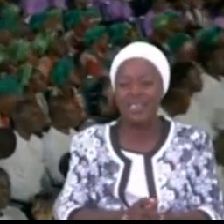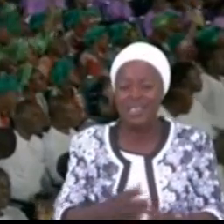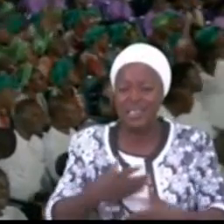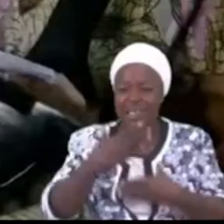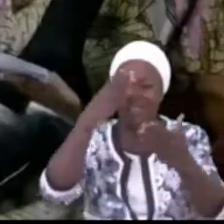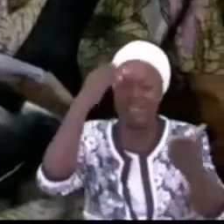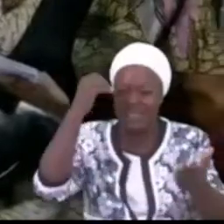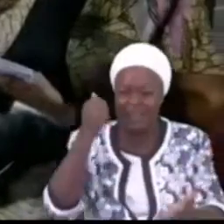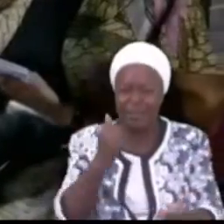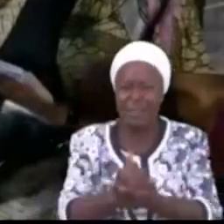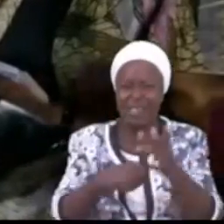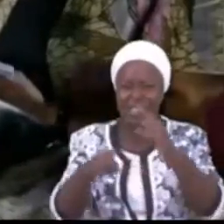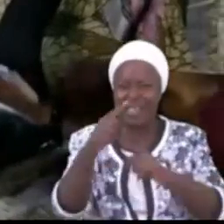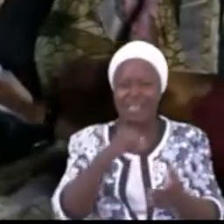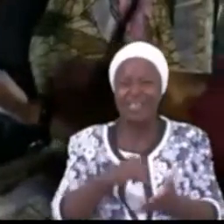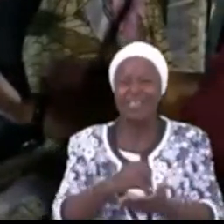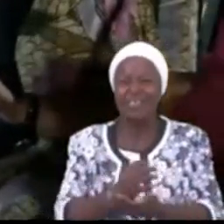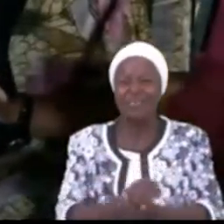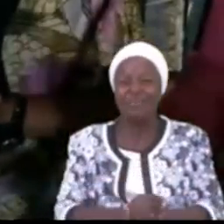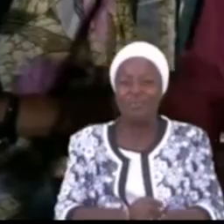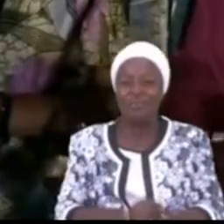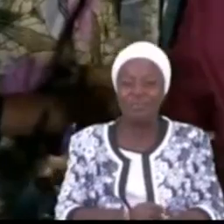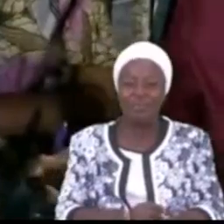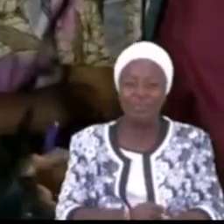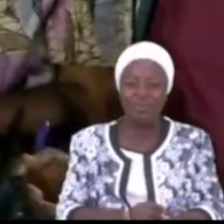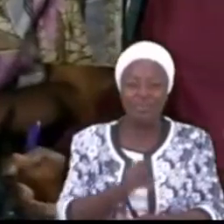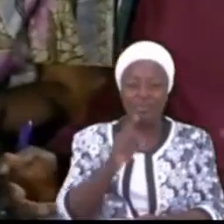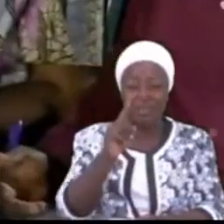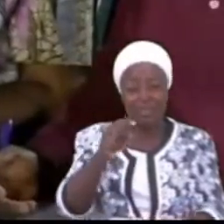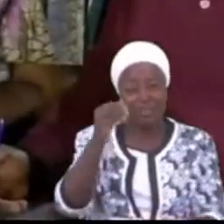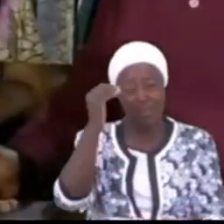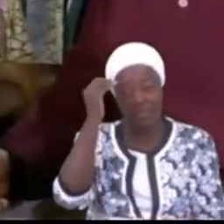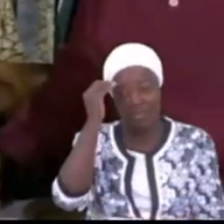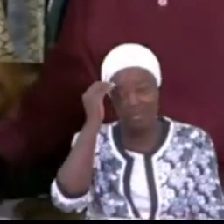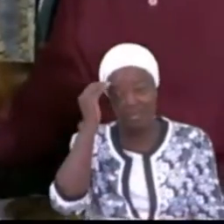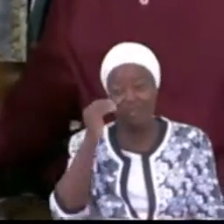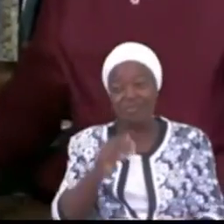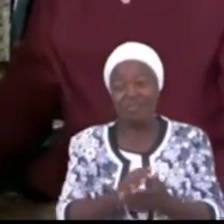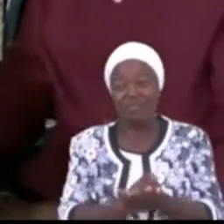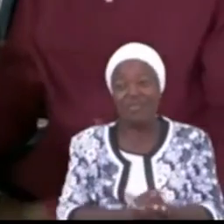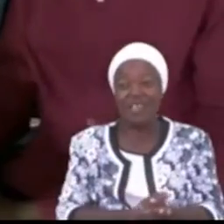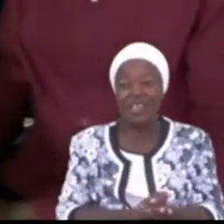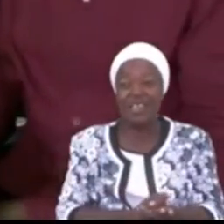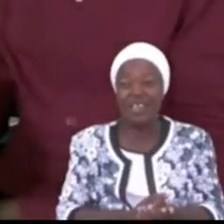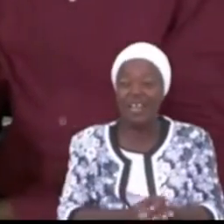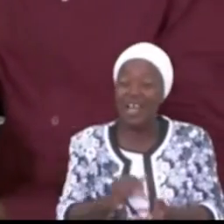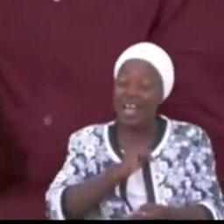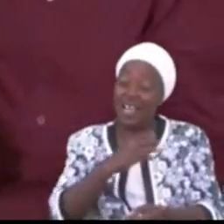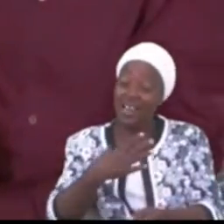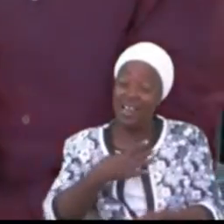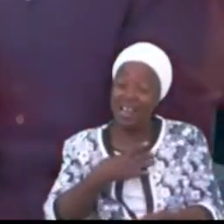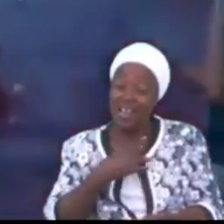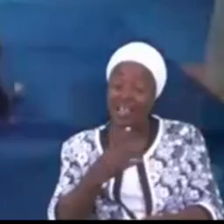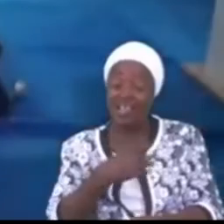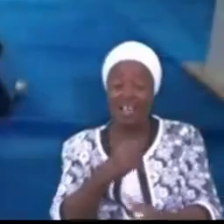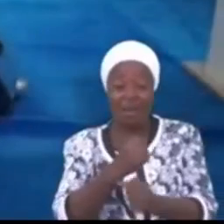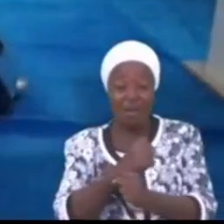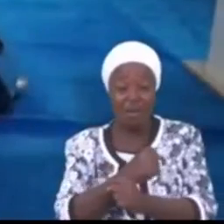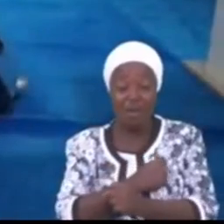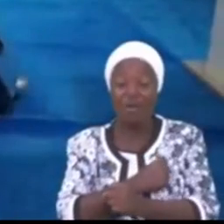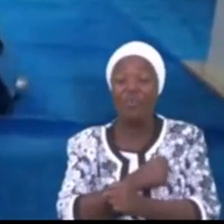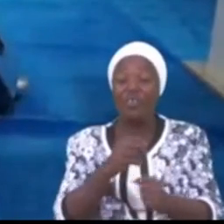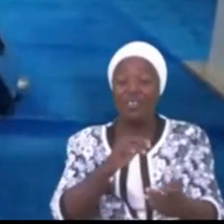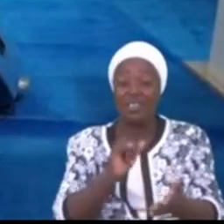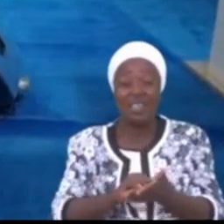Amen. You know, I put strength into my amen so that